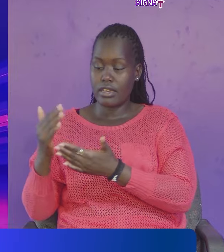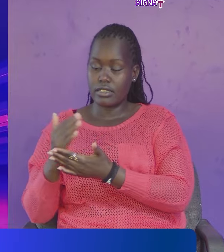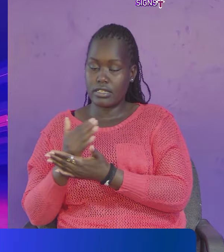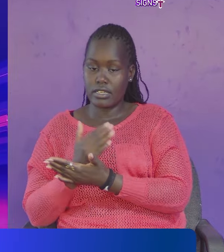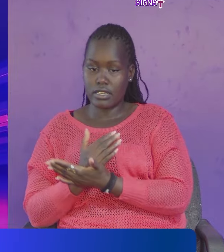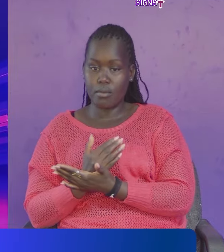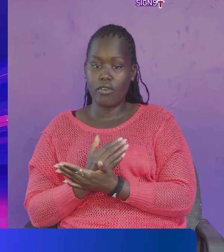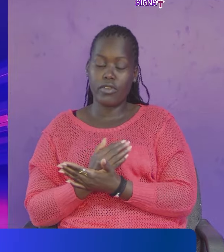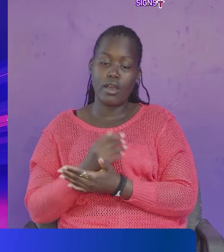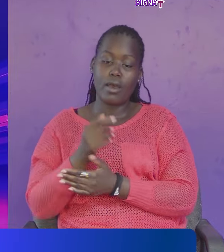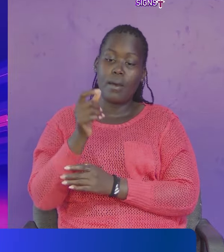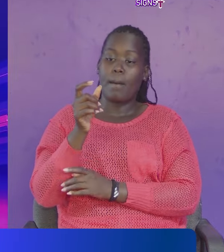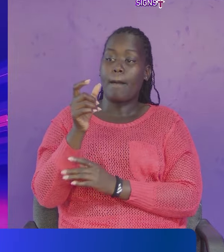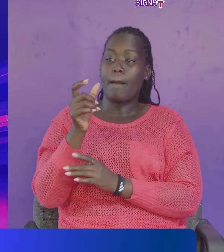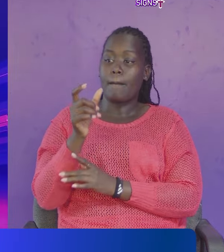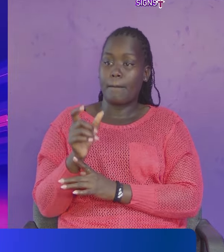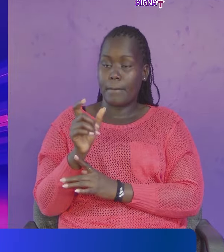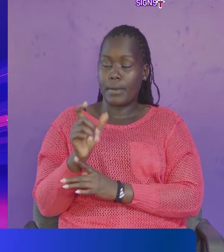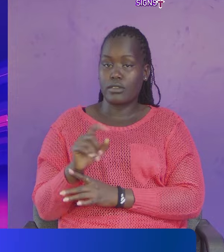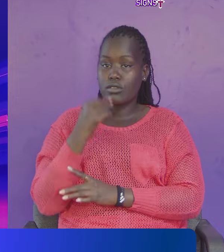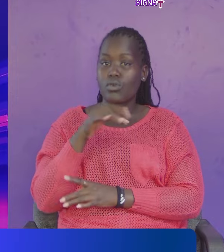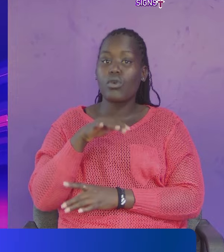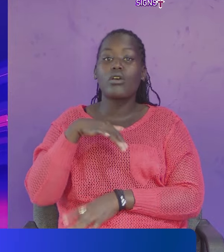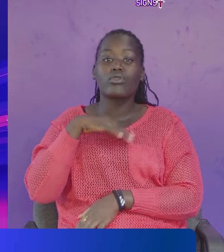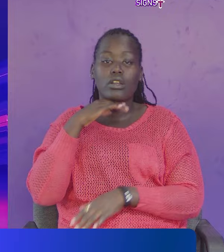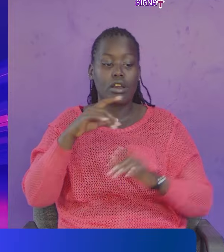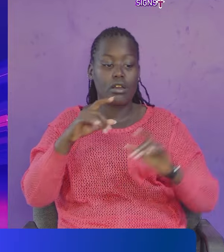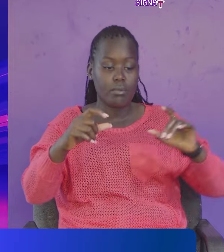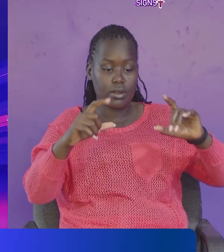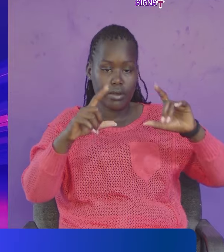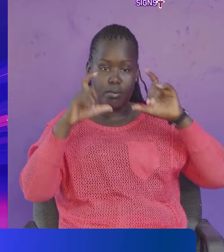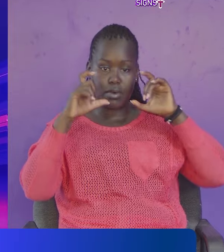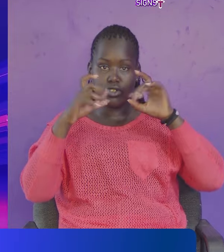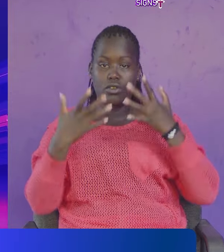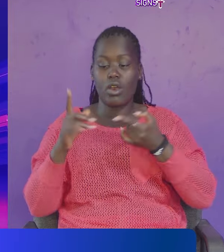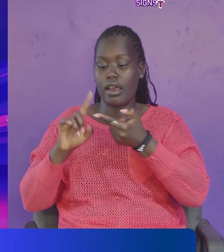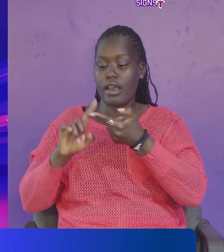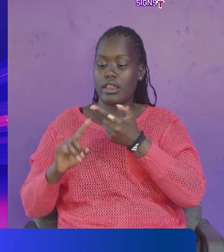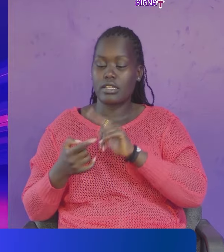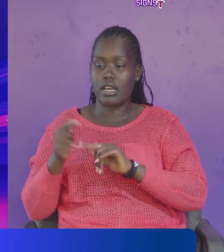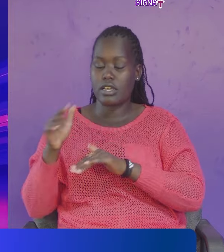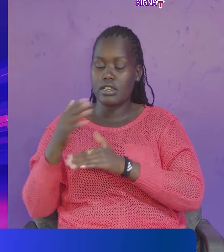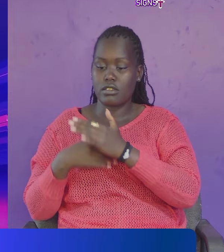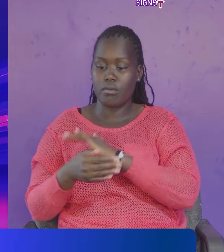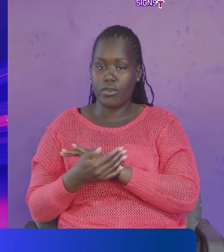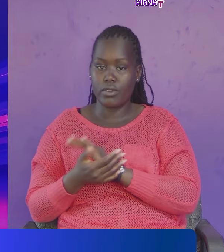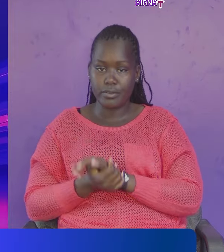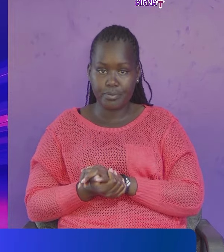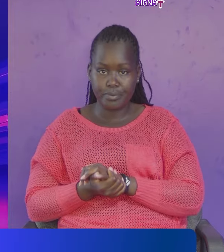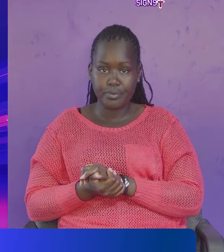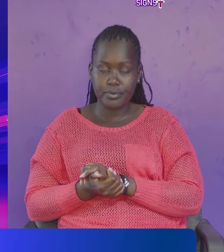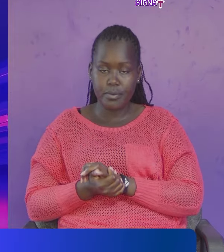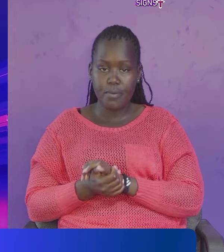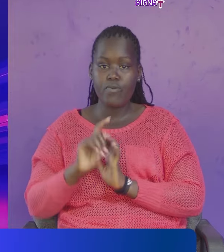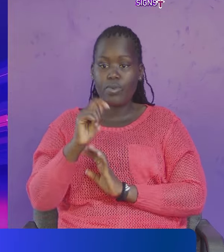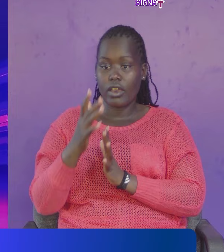persons who have lost their lives have been pictured in the Standard this morning. Now, 17 number of Kenyans who